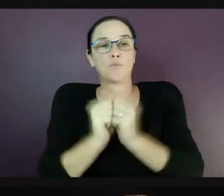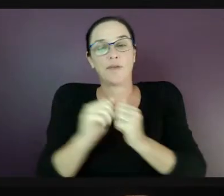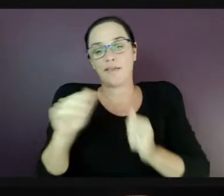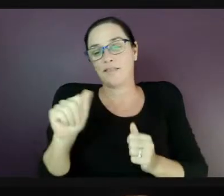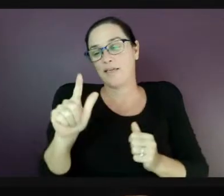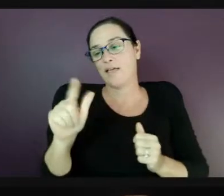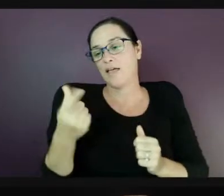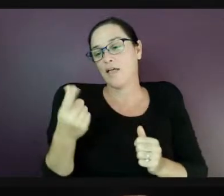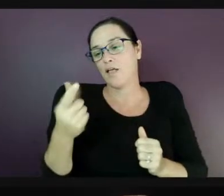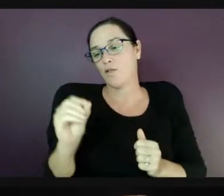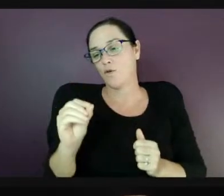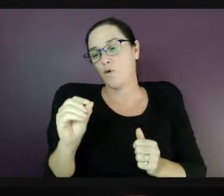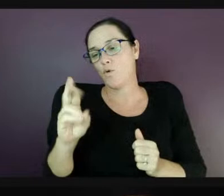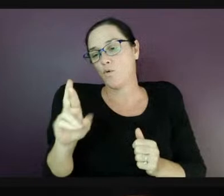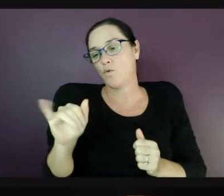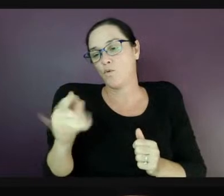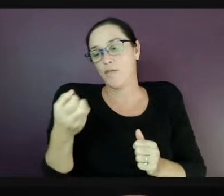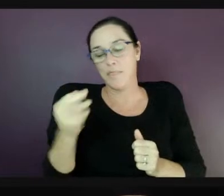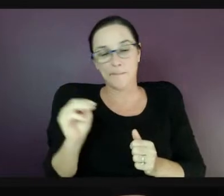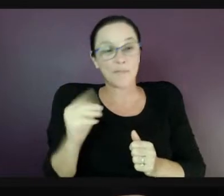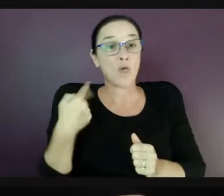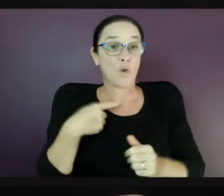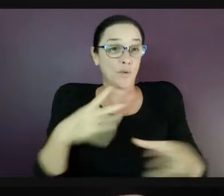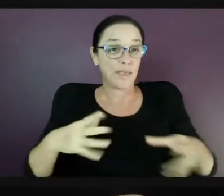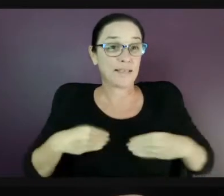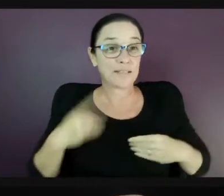We also take donations on